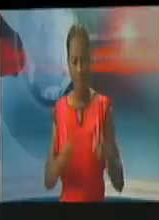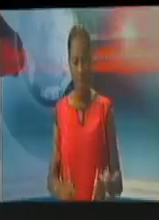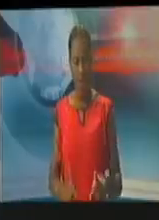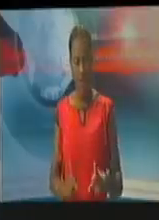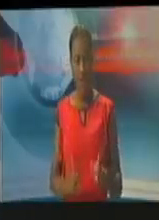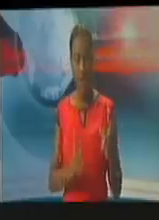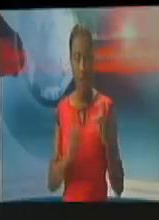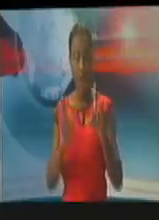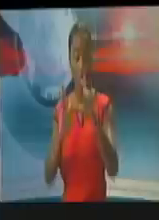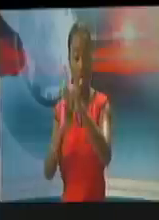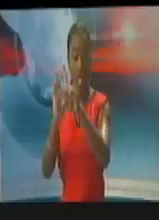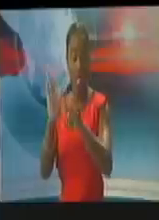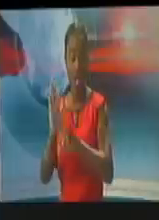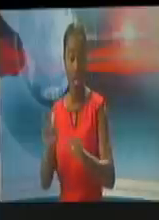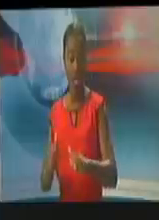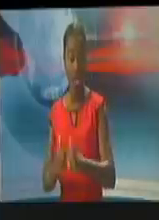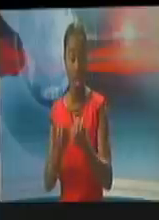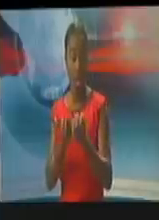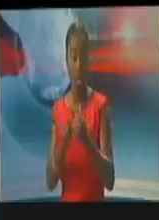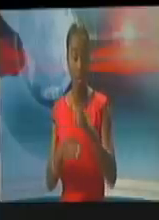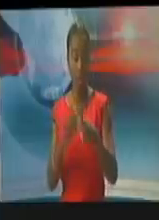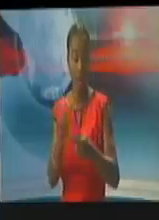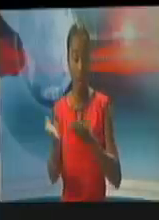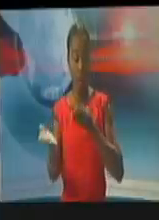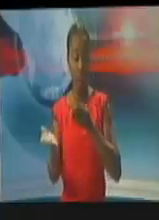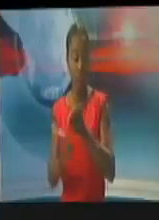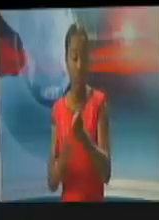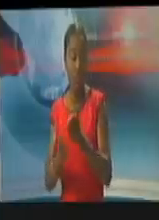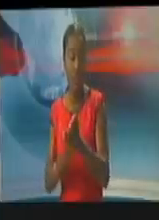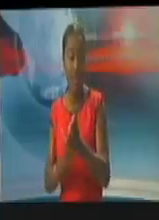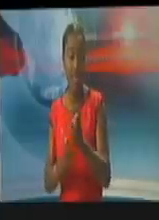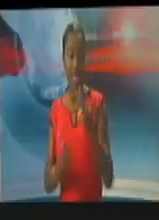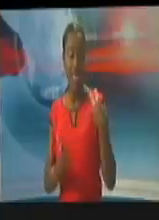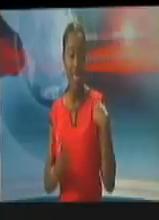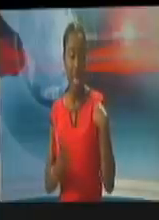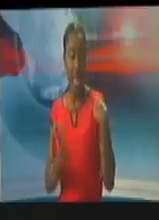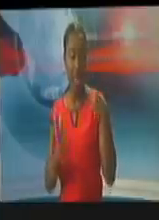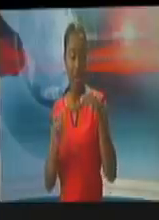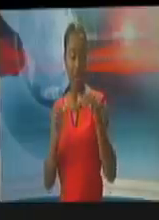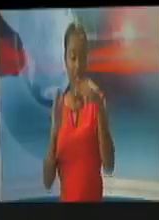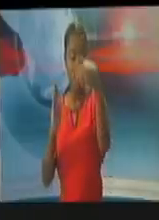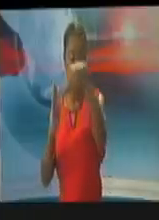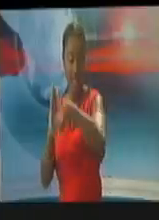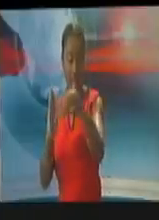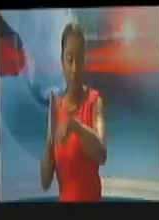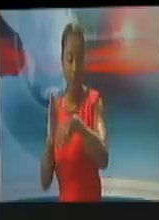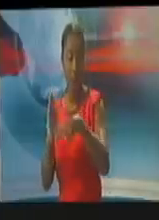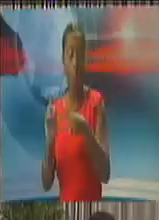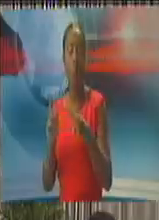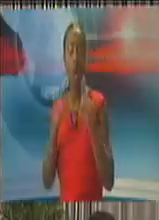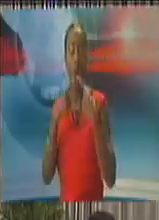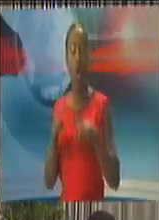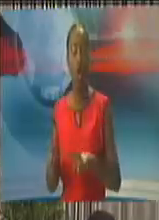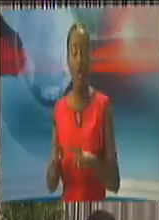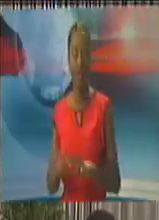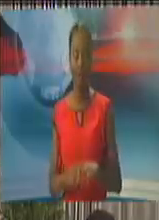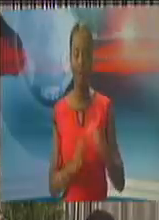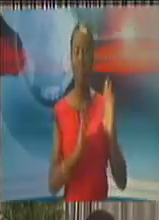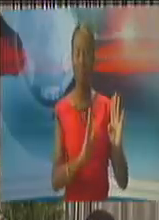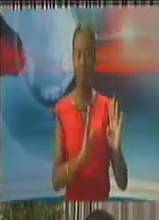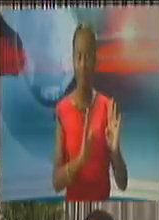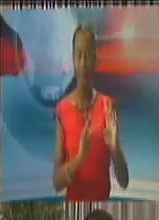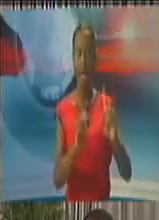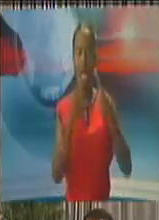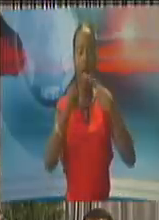on the constitutional, on whether or not it's constitutional to have the stay-at-home orders in place? Okay, so I'll take the first part of the